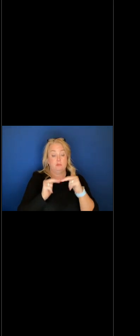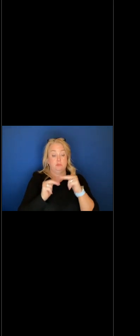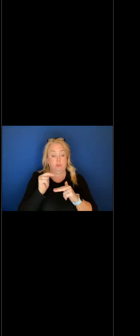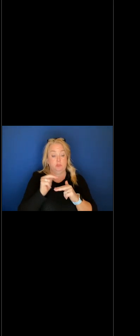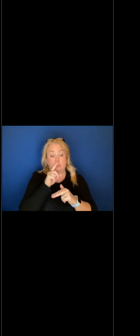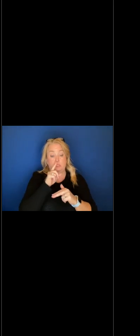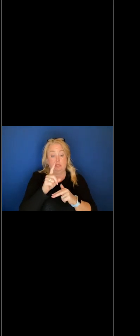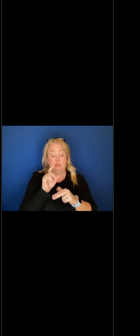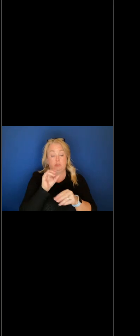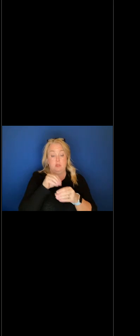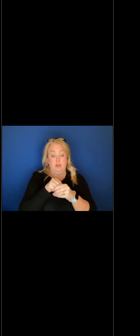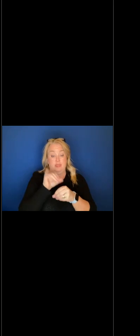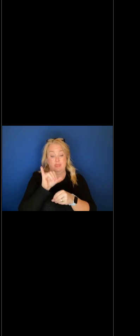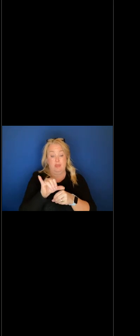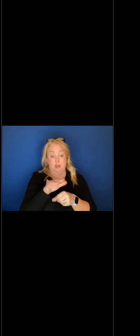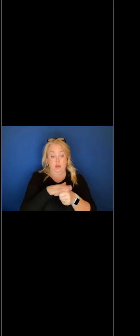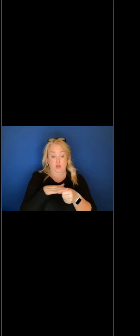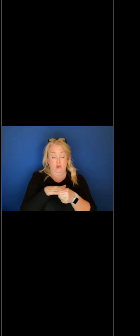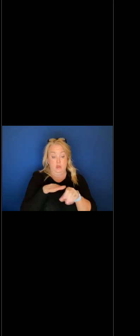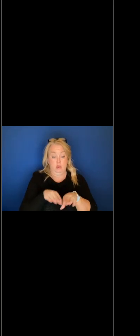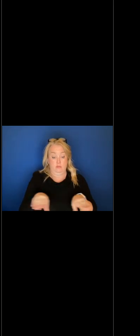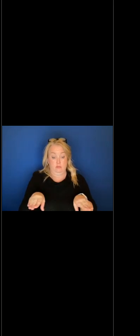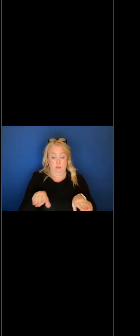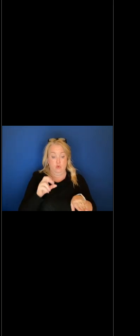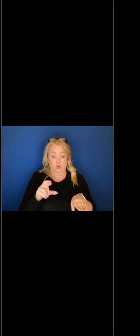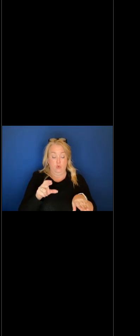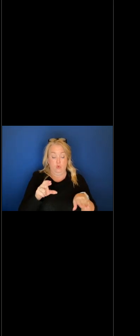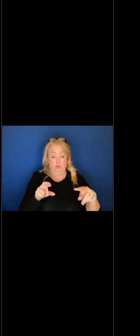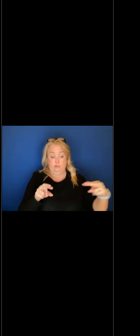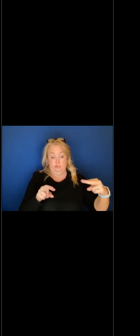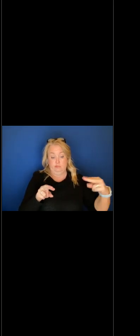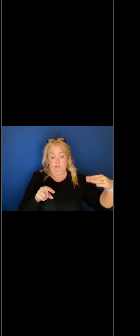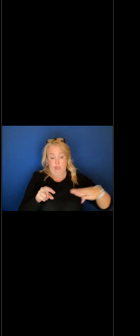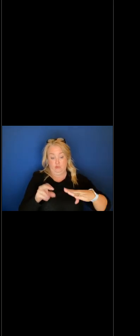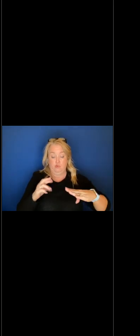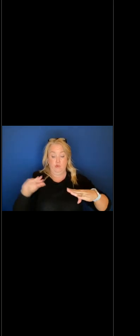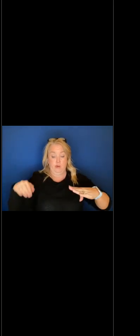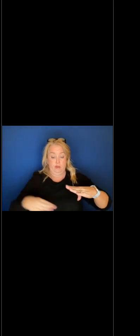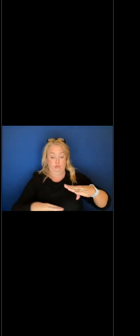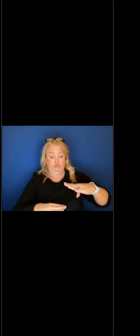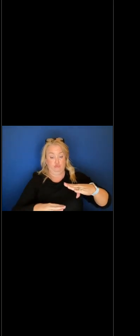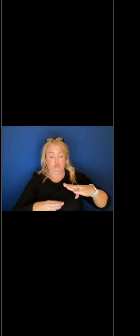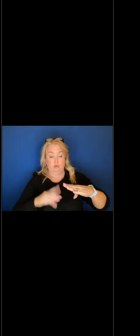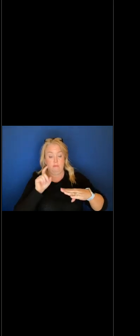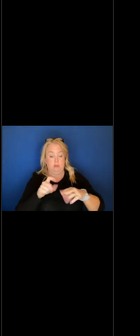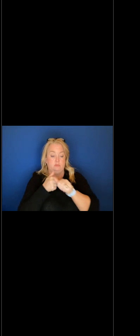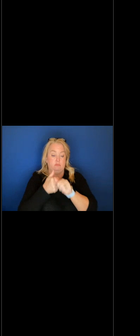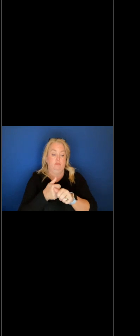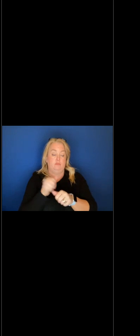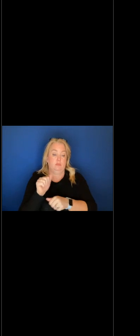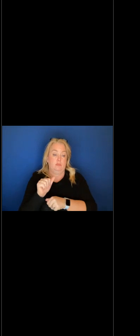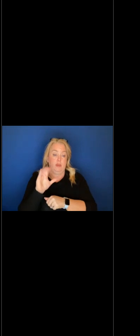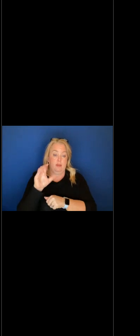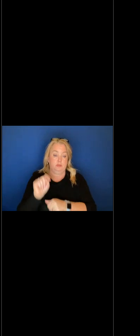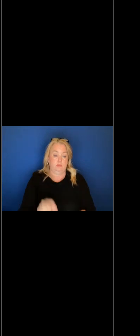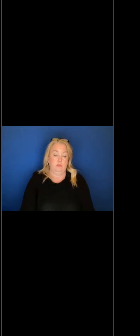that story must meet the accessibility requirements of the Act.